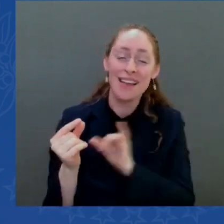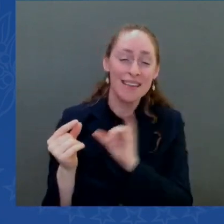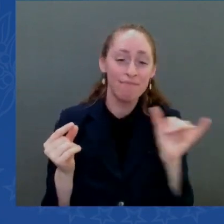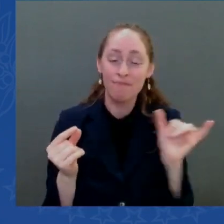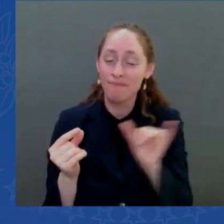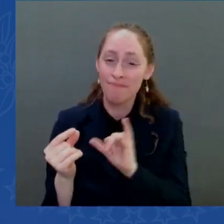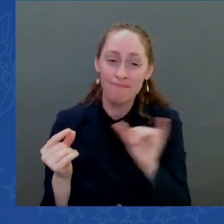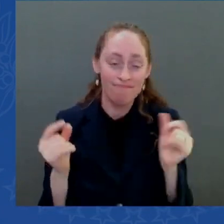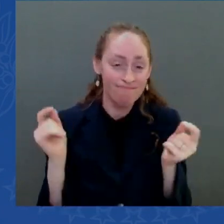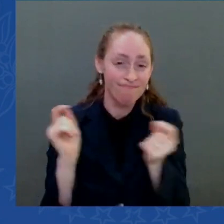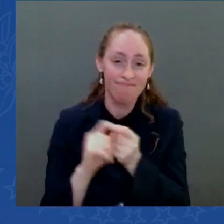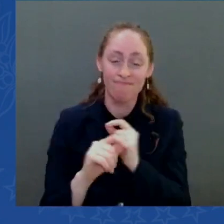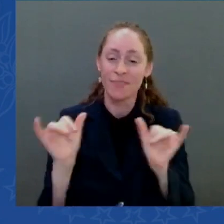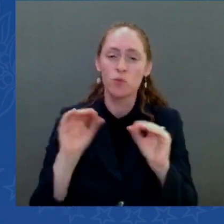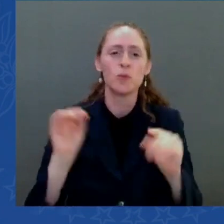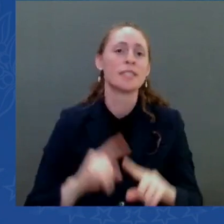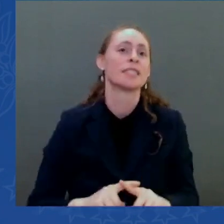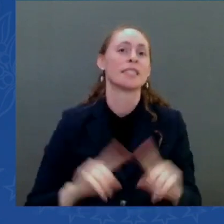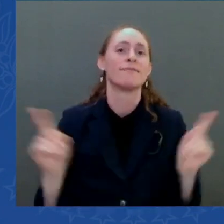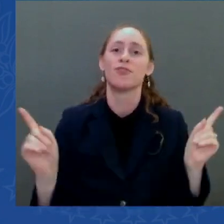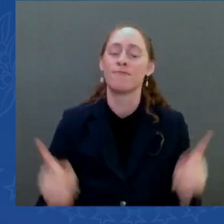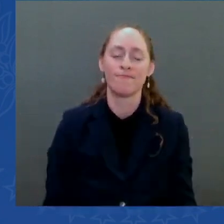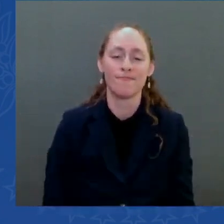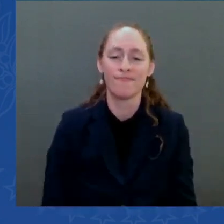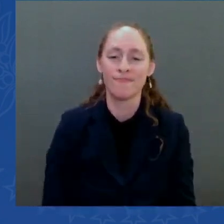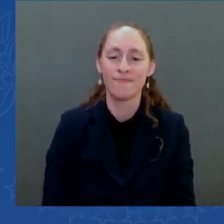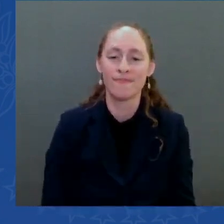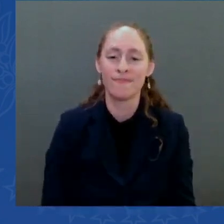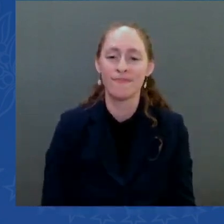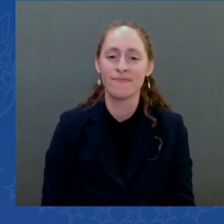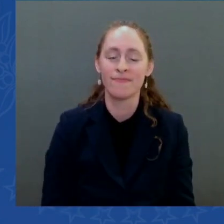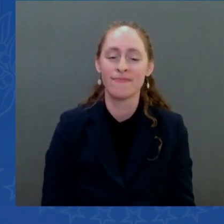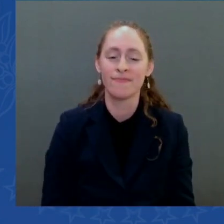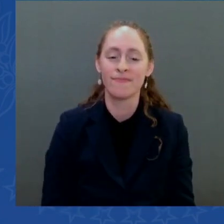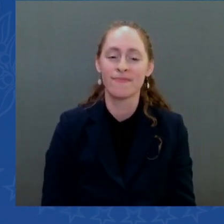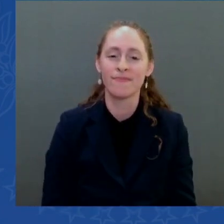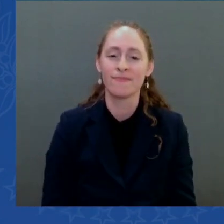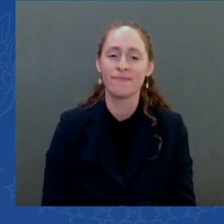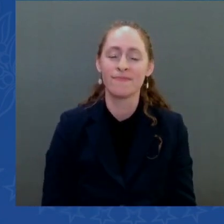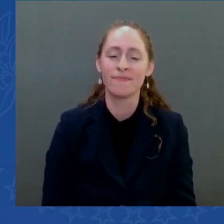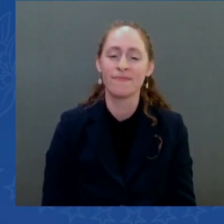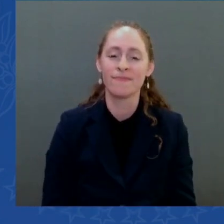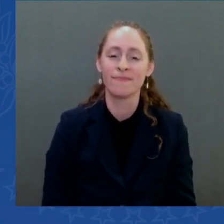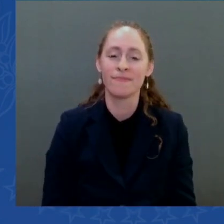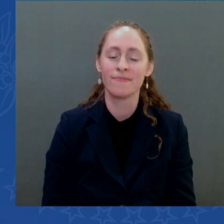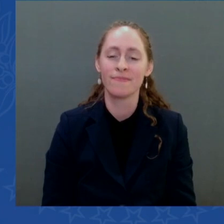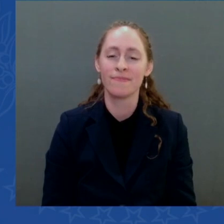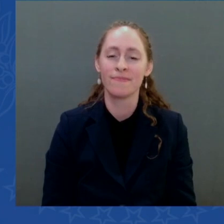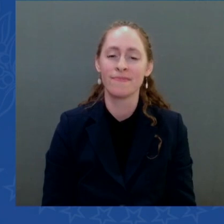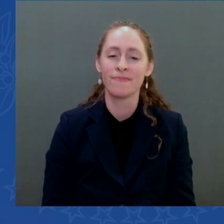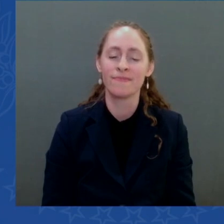$6,000, not $14,000, in France. Same company, American